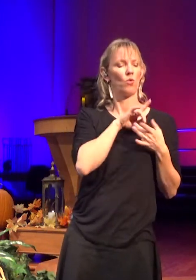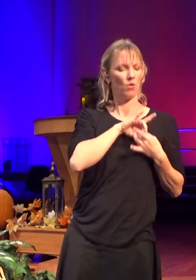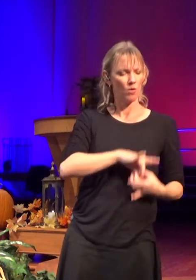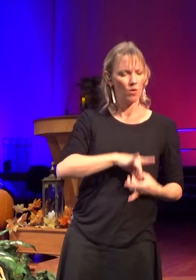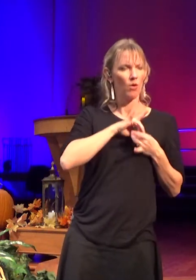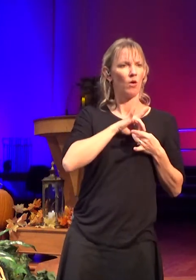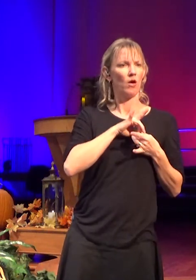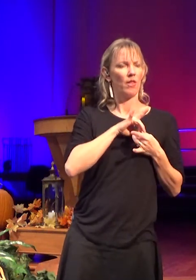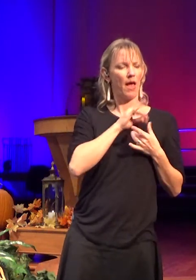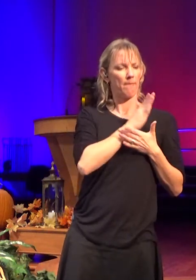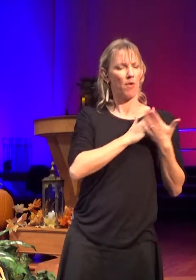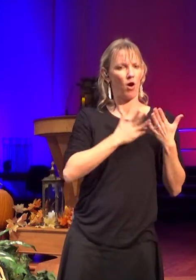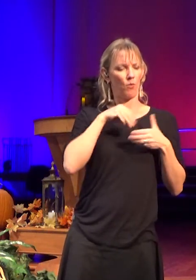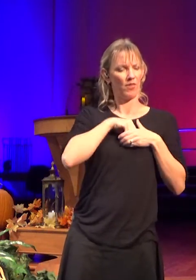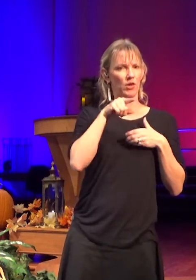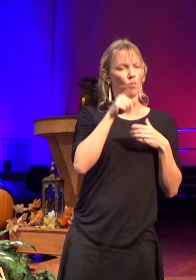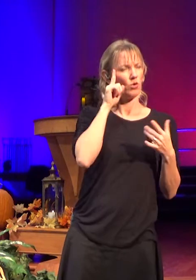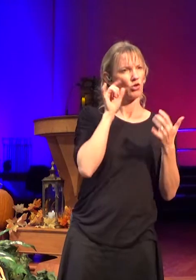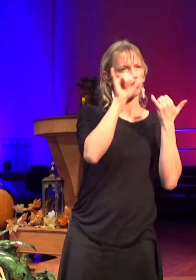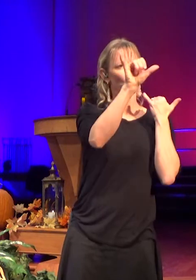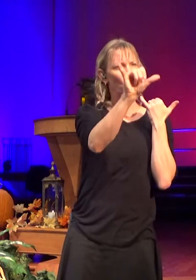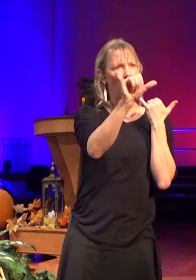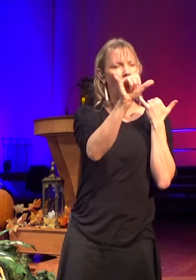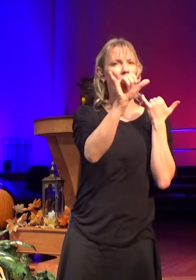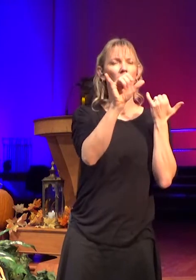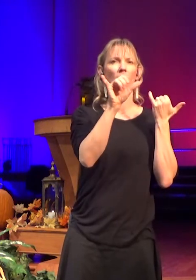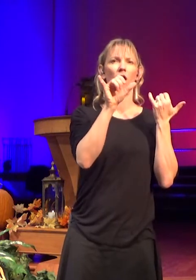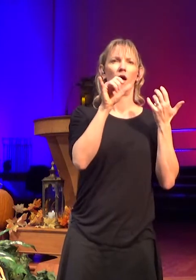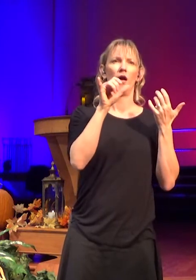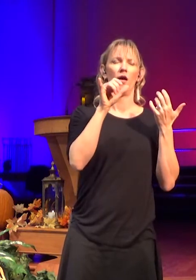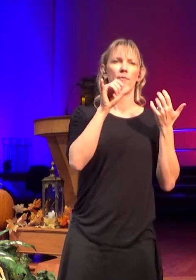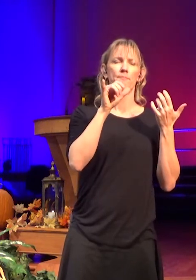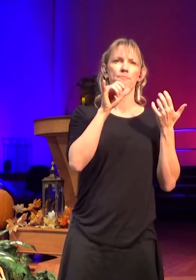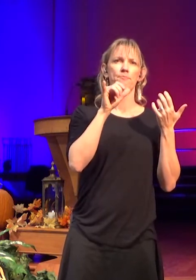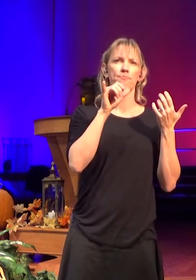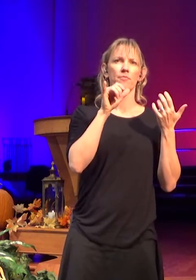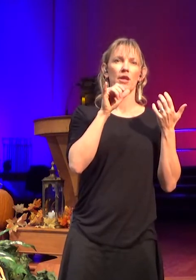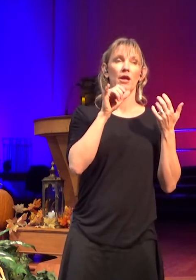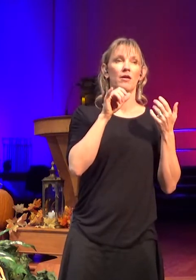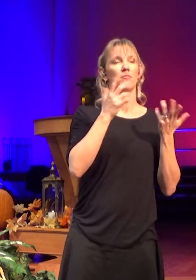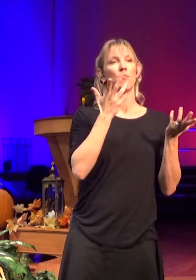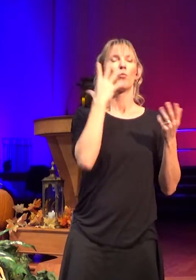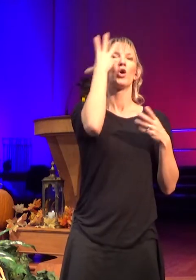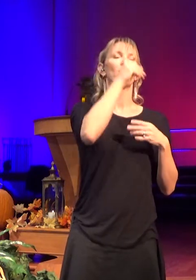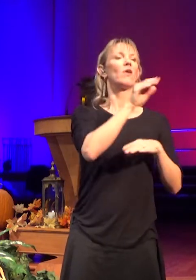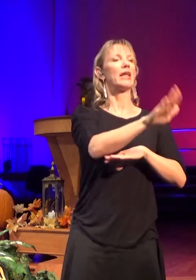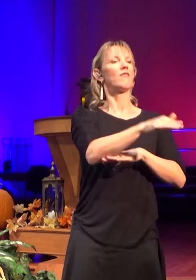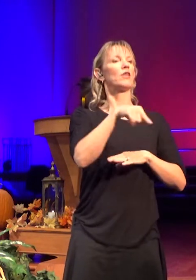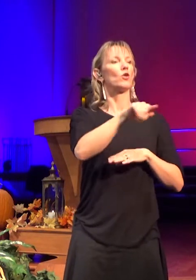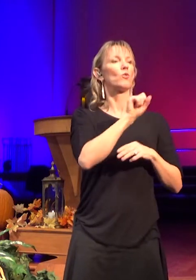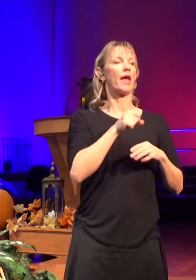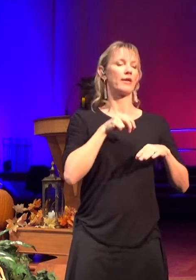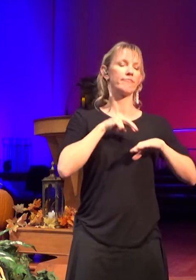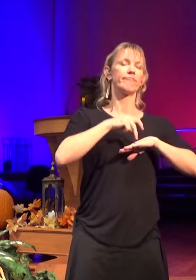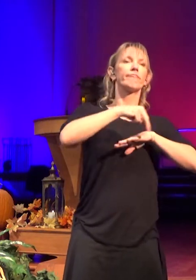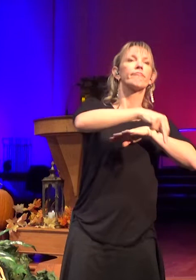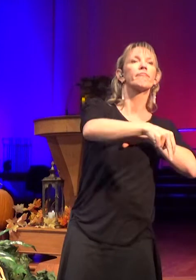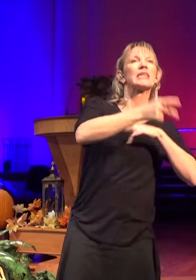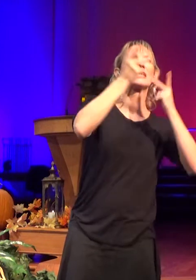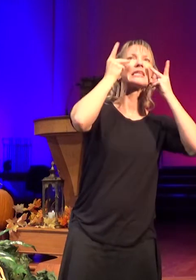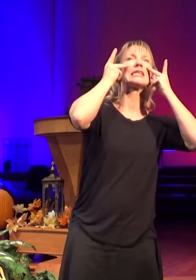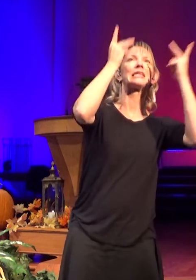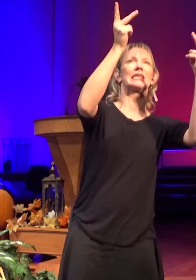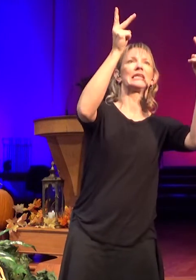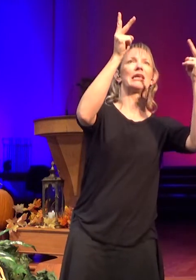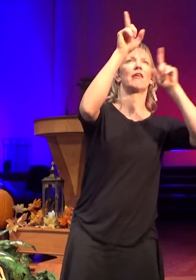in touch with the eternal part of who you are. It's that ability to step outside on a beautiful evening